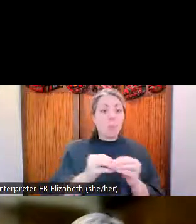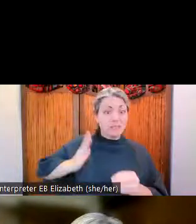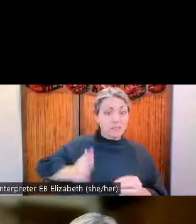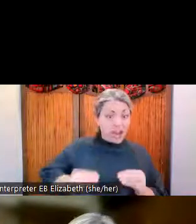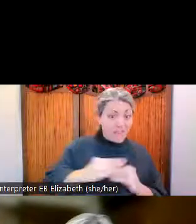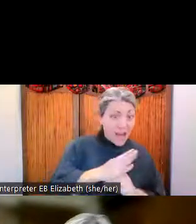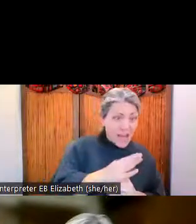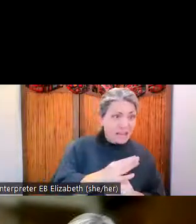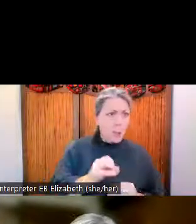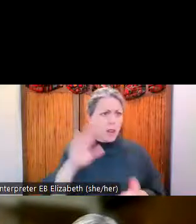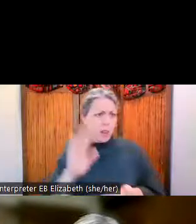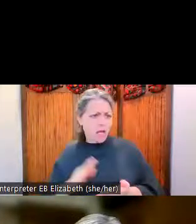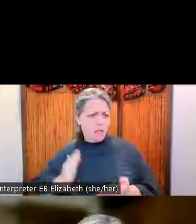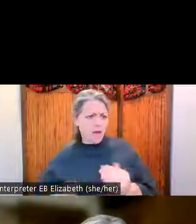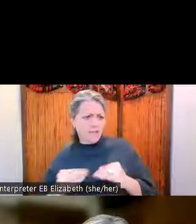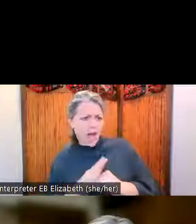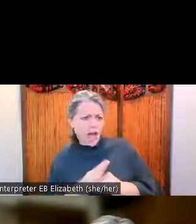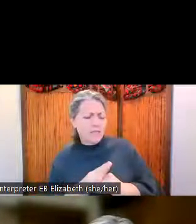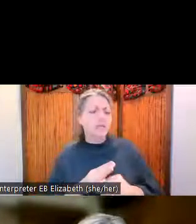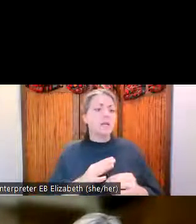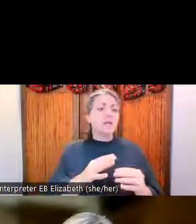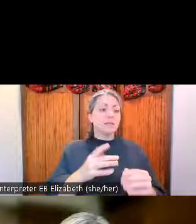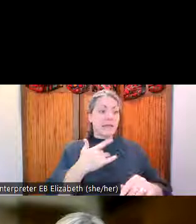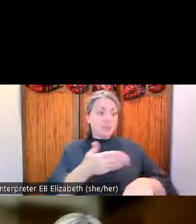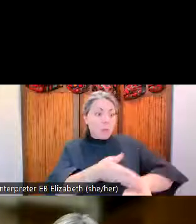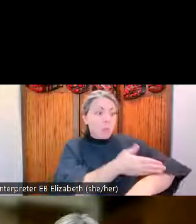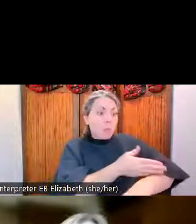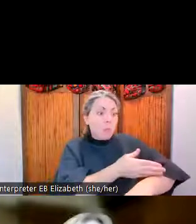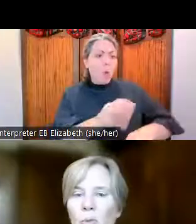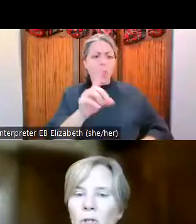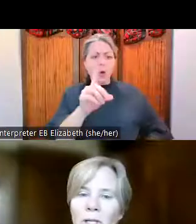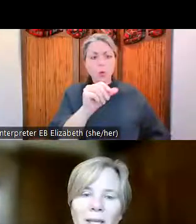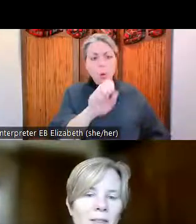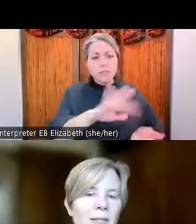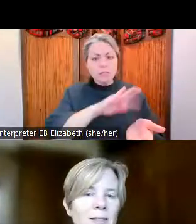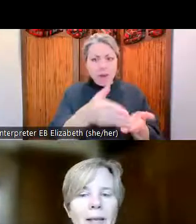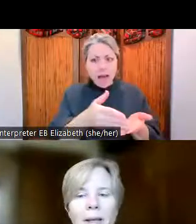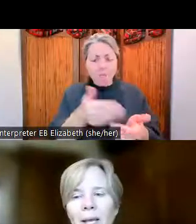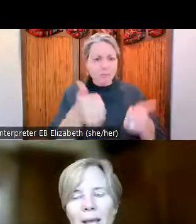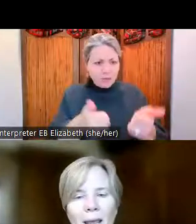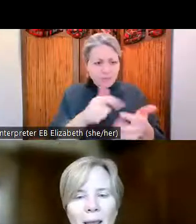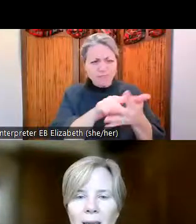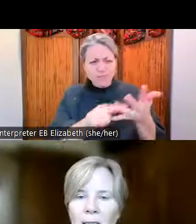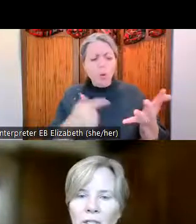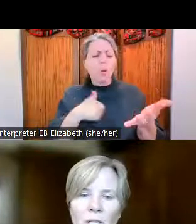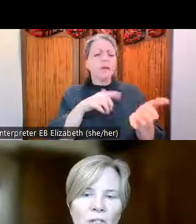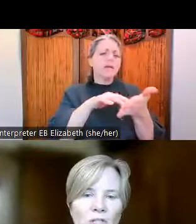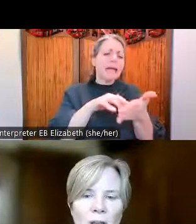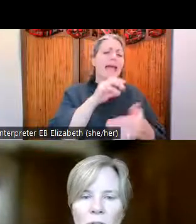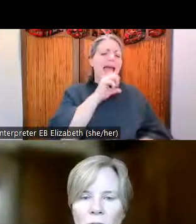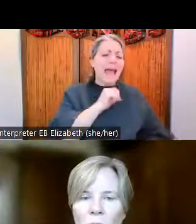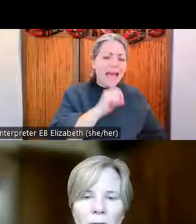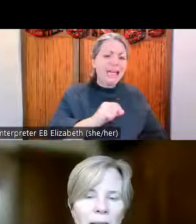effects, more likely to respond to a lower dose or a higher dose? So we'll look at things like age